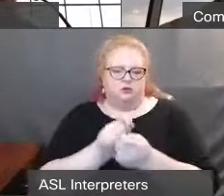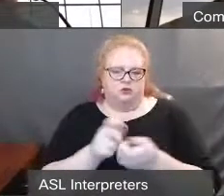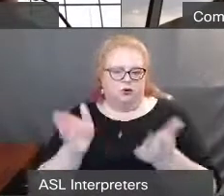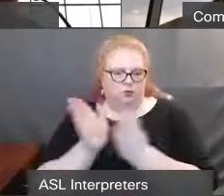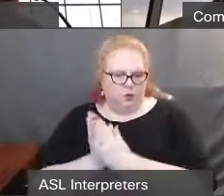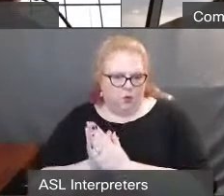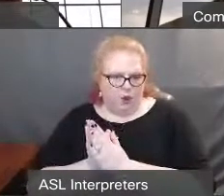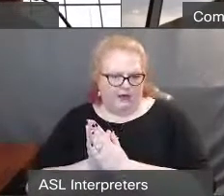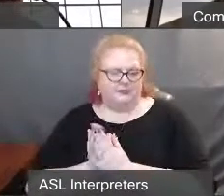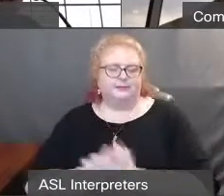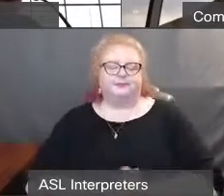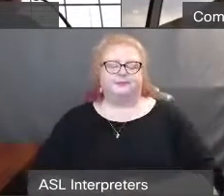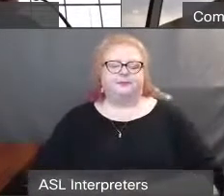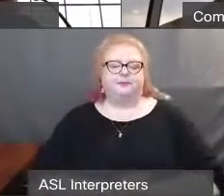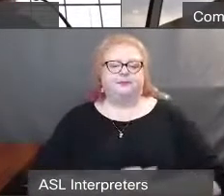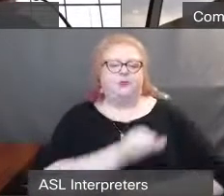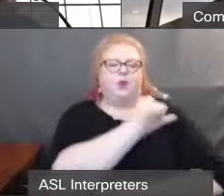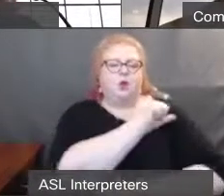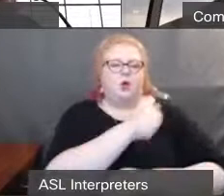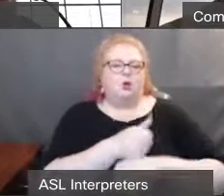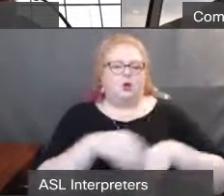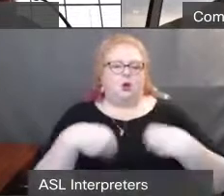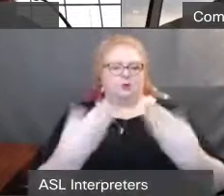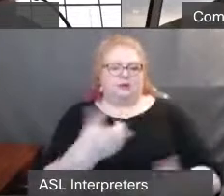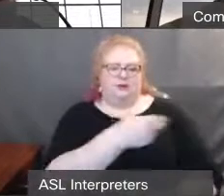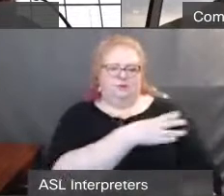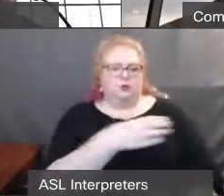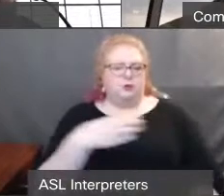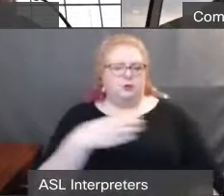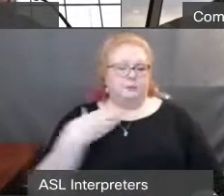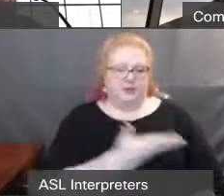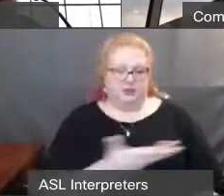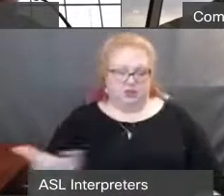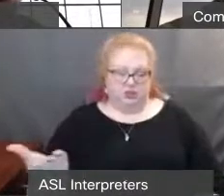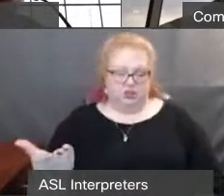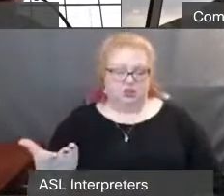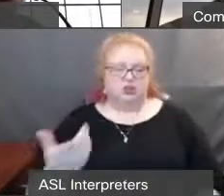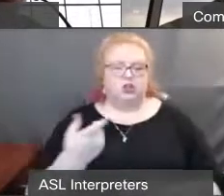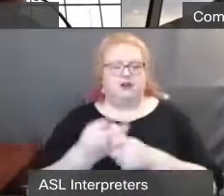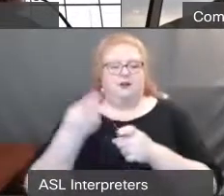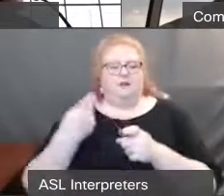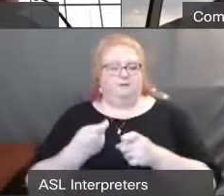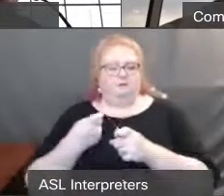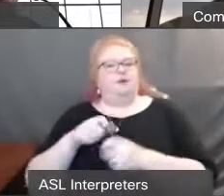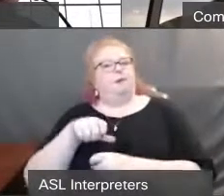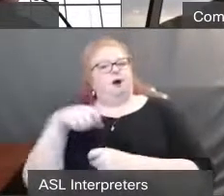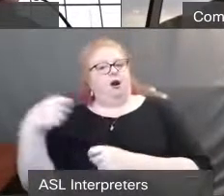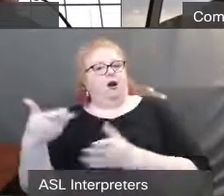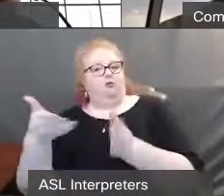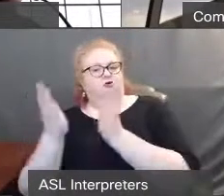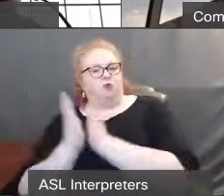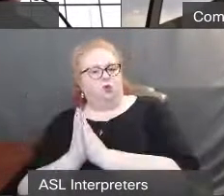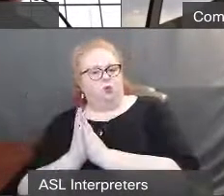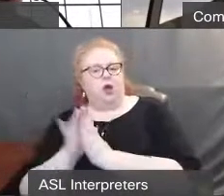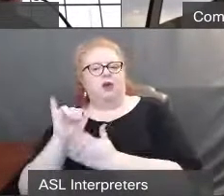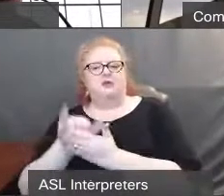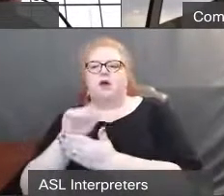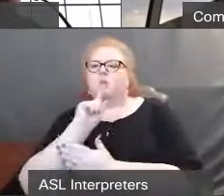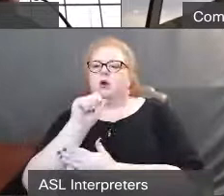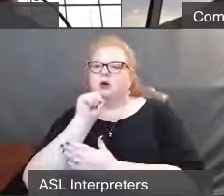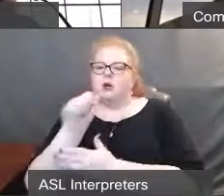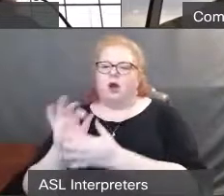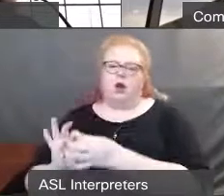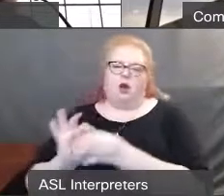Those authorities were given to the commission on the larger requests that were not associated with an immediate development